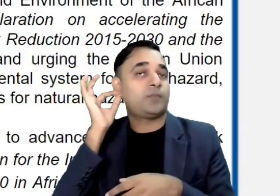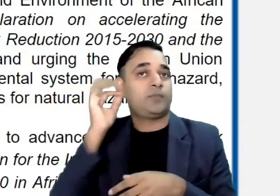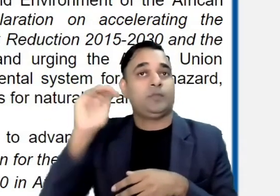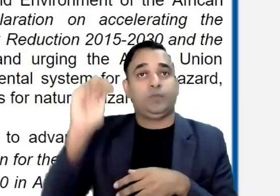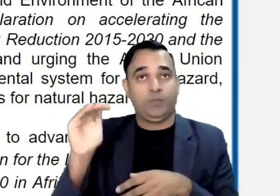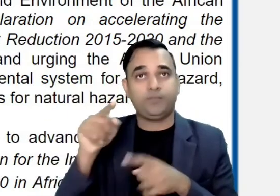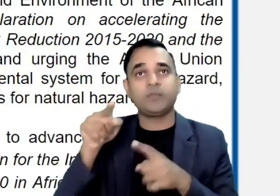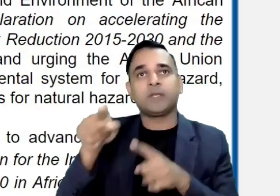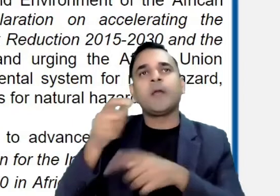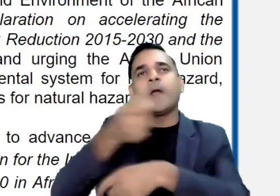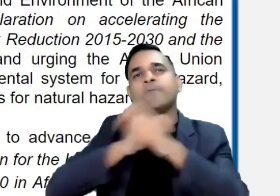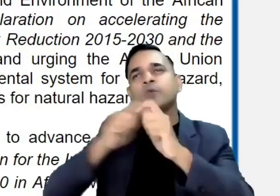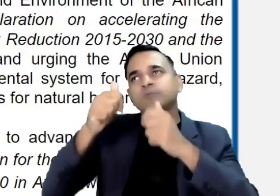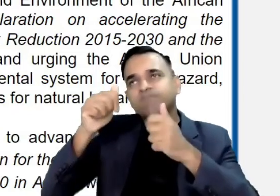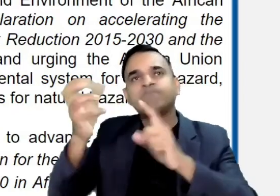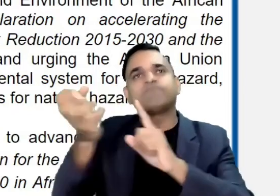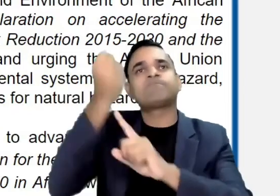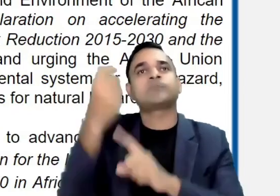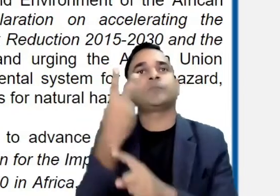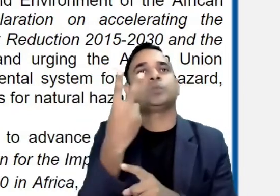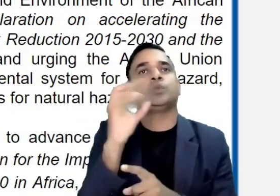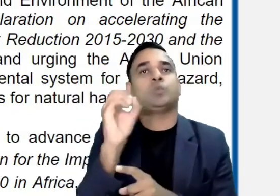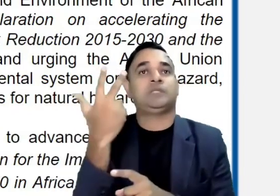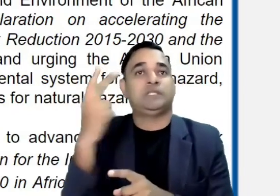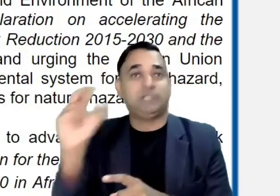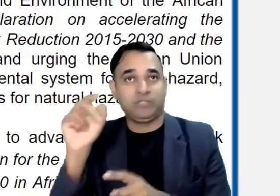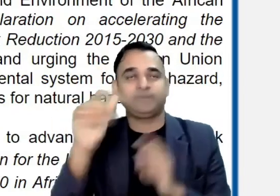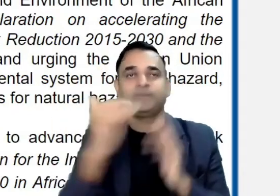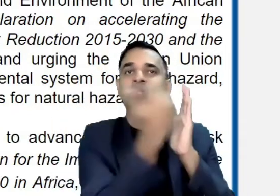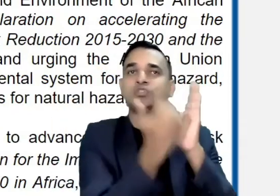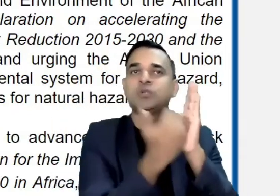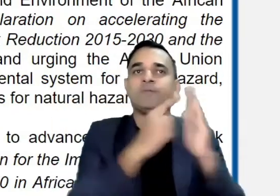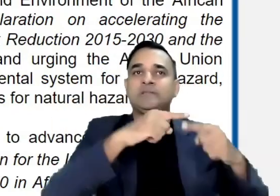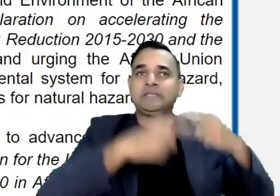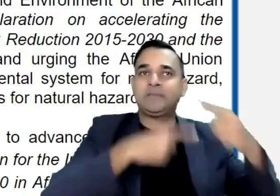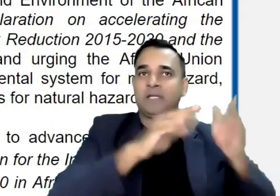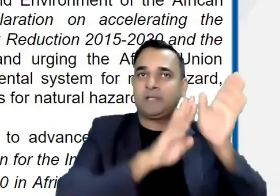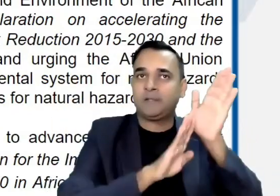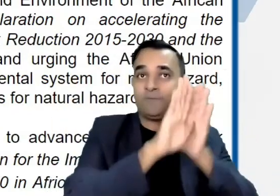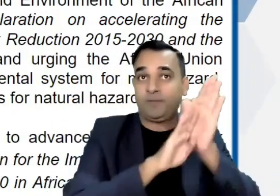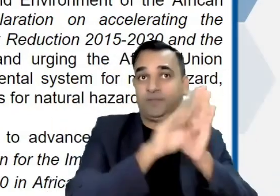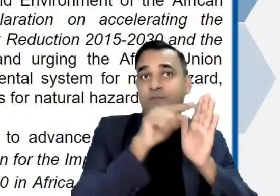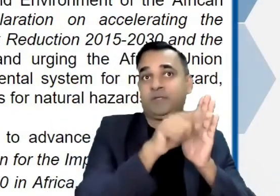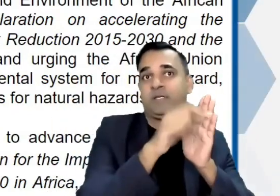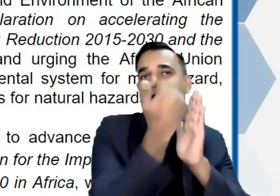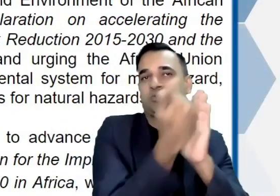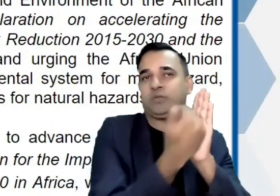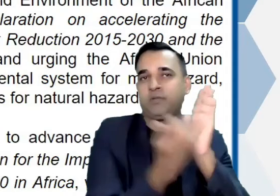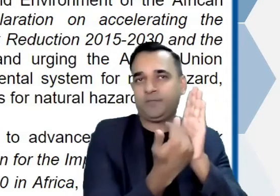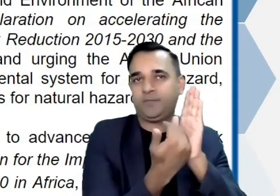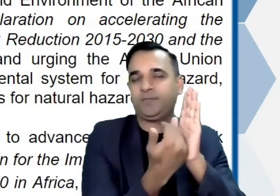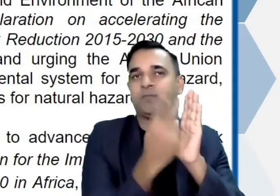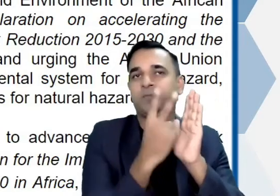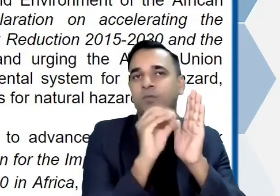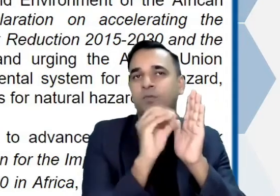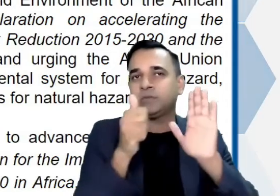member states, especially small island developing states, to such disasters and the resulting negative effects